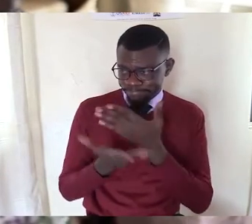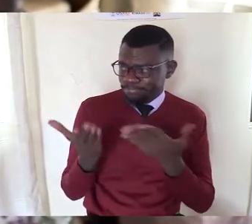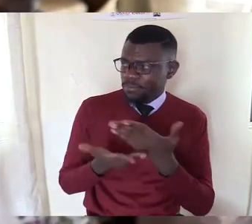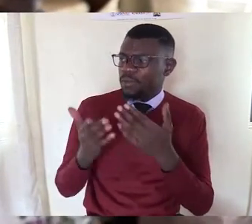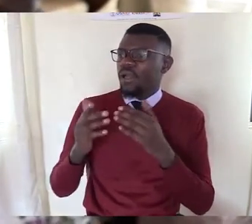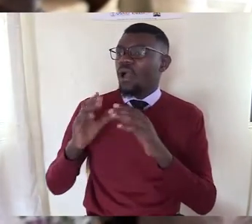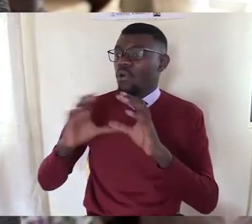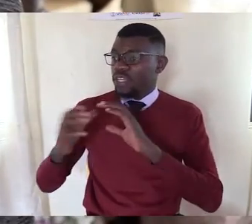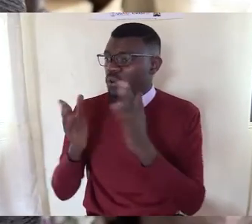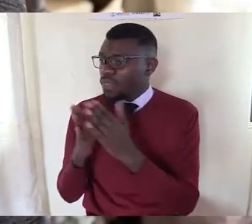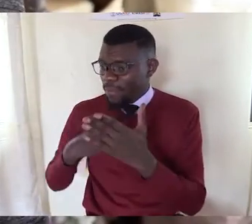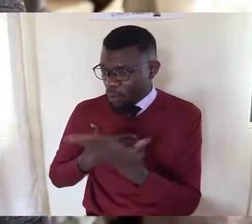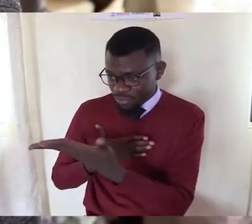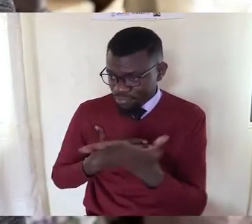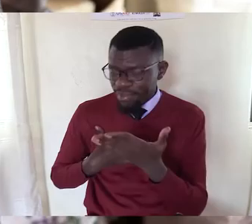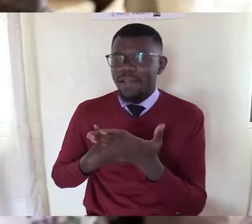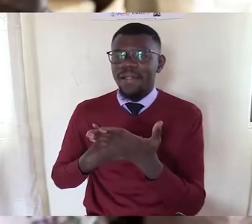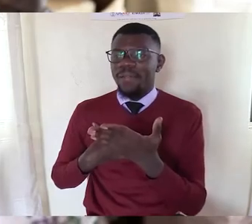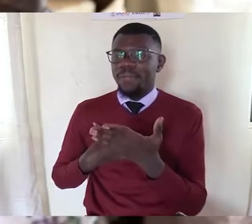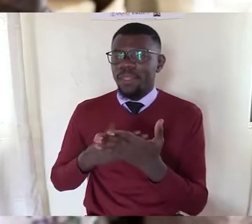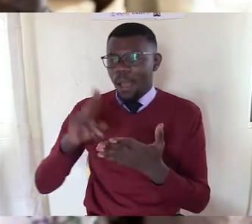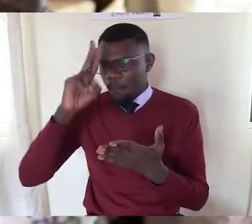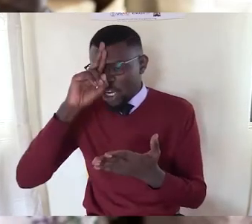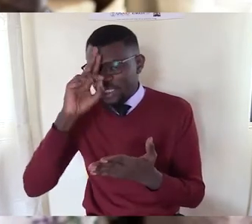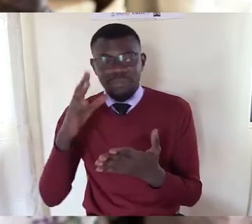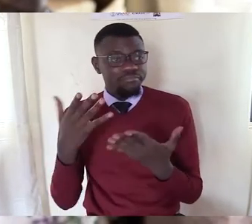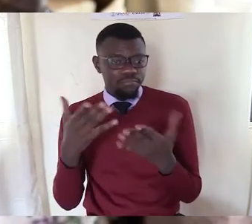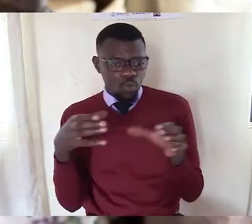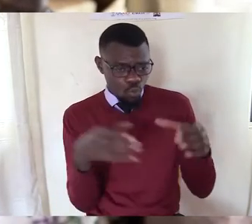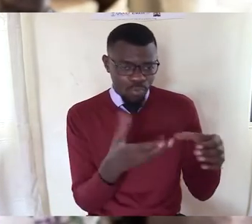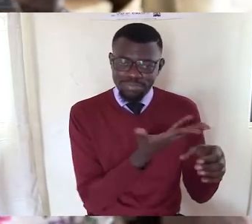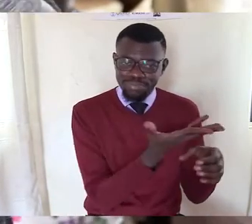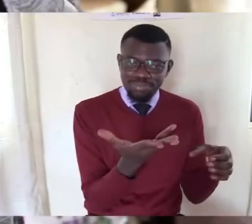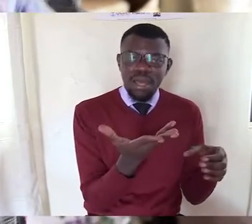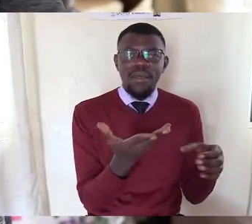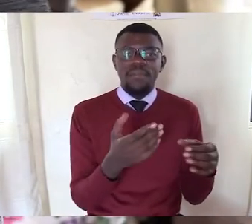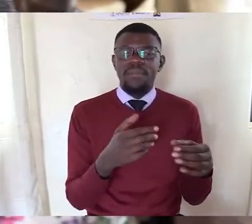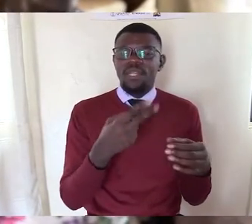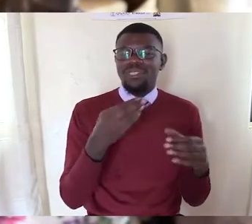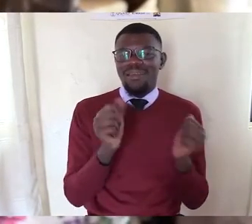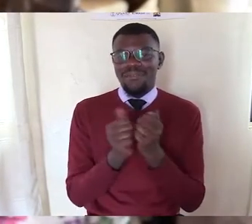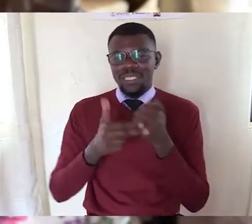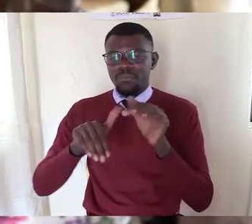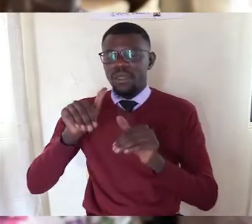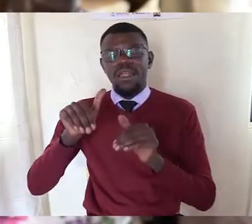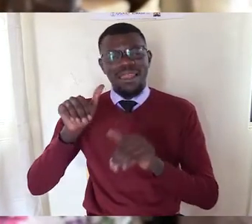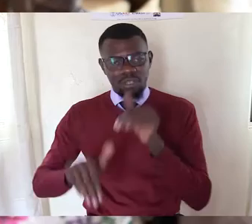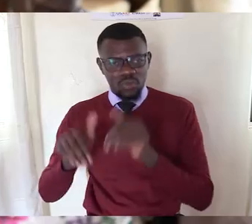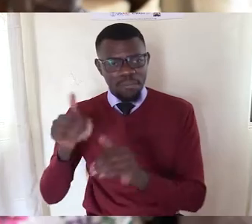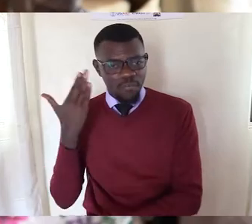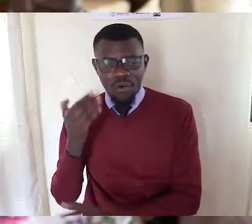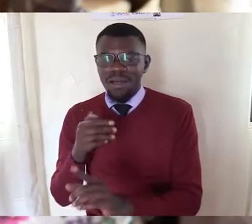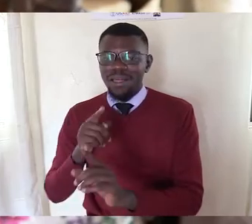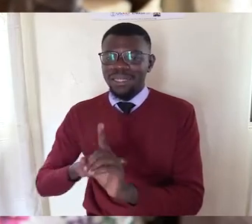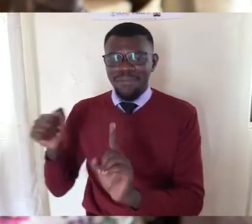from the victims, were police or men in uniform. So during the 2017 election,